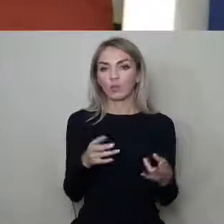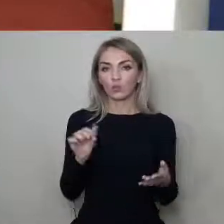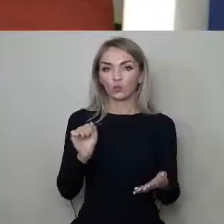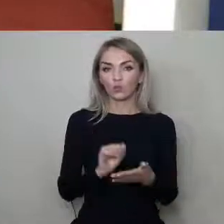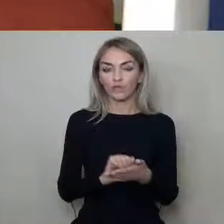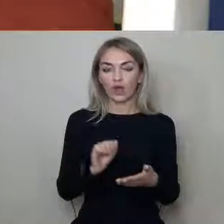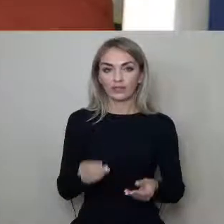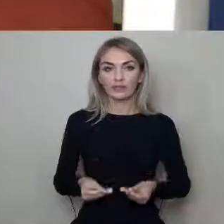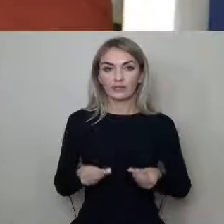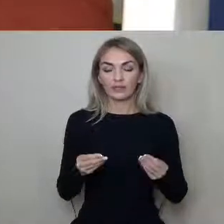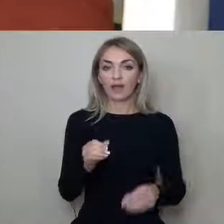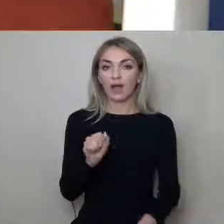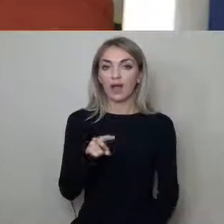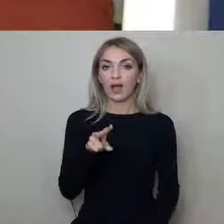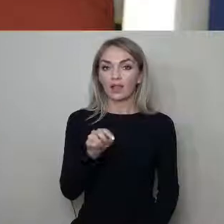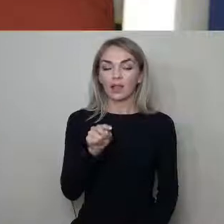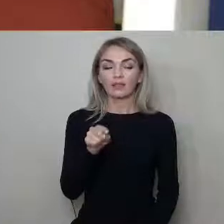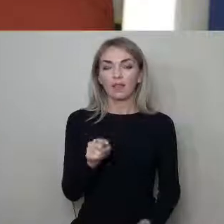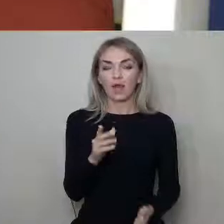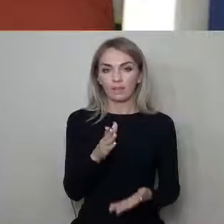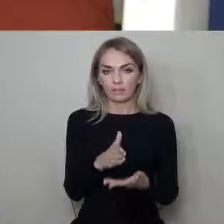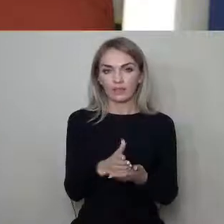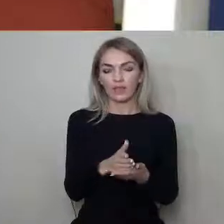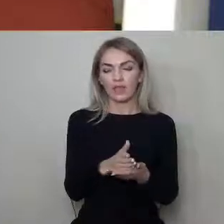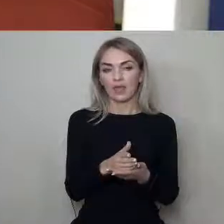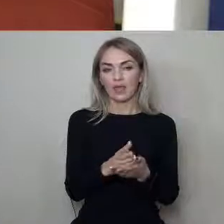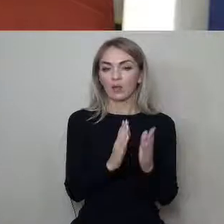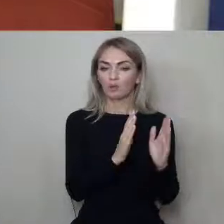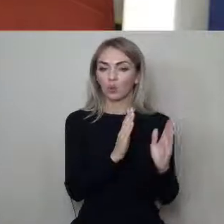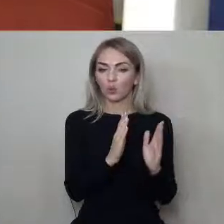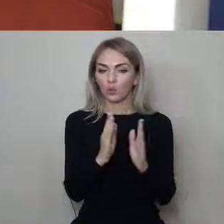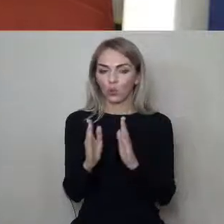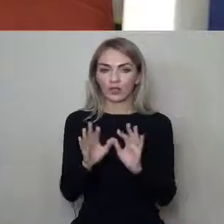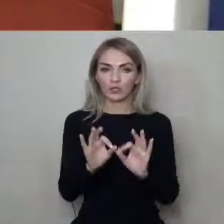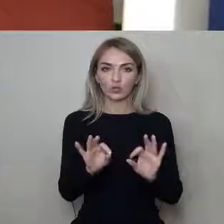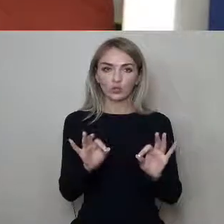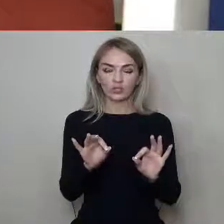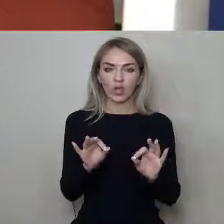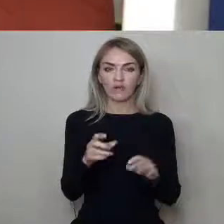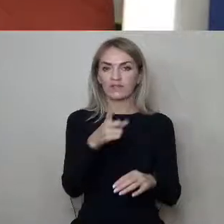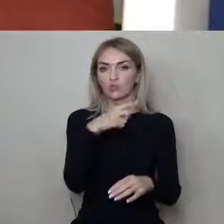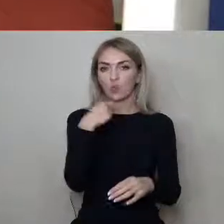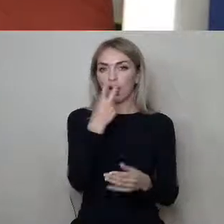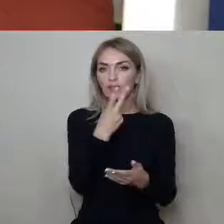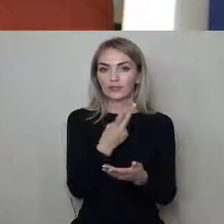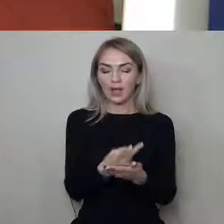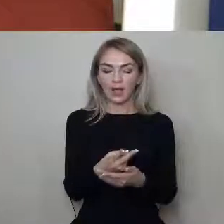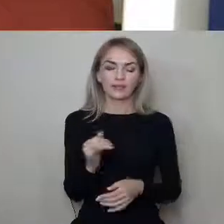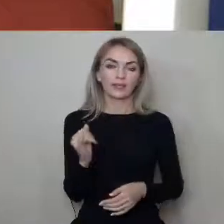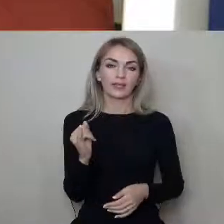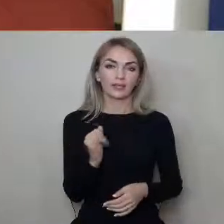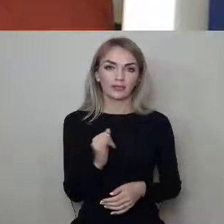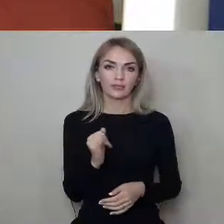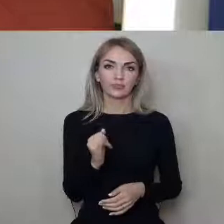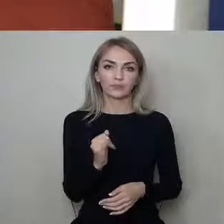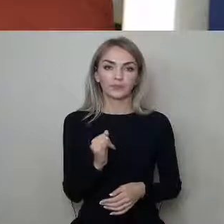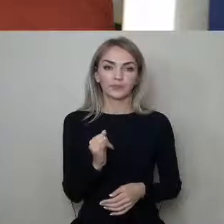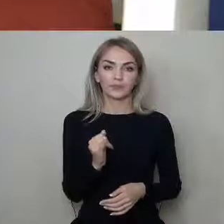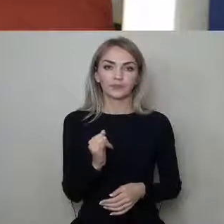should be polished, and anyways, it contains a very good visual